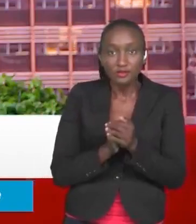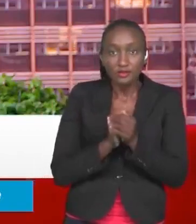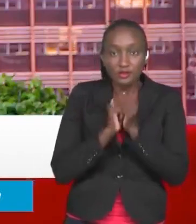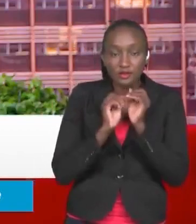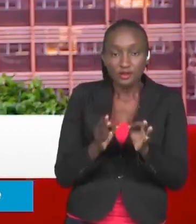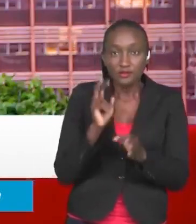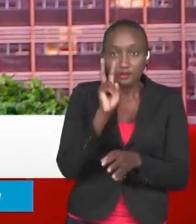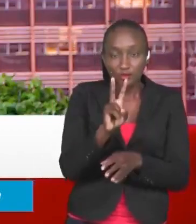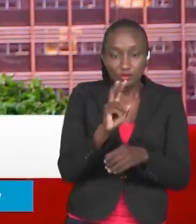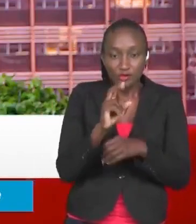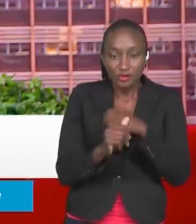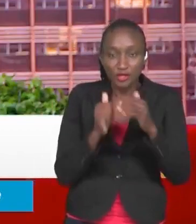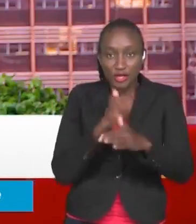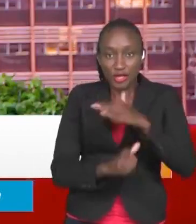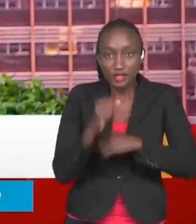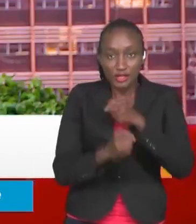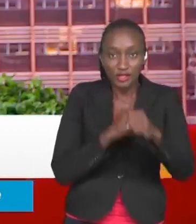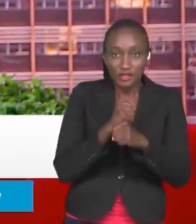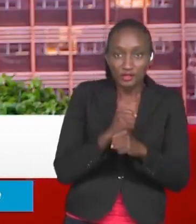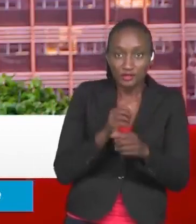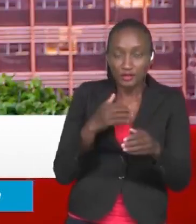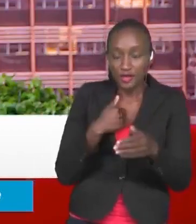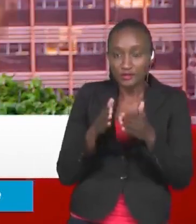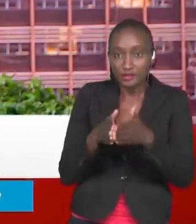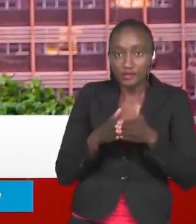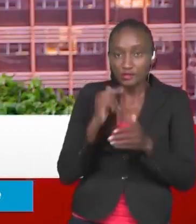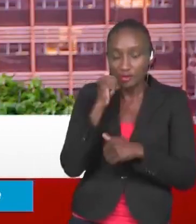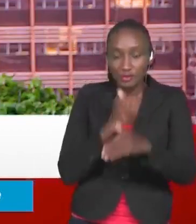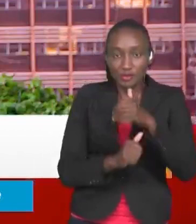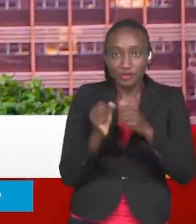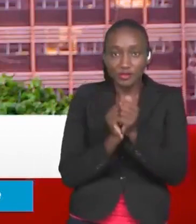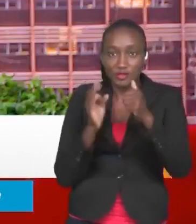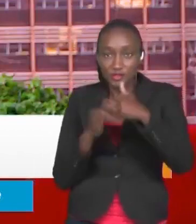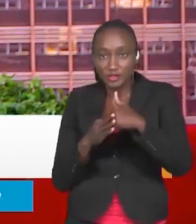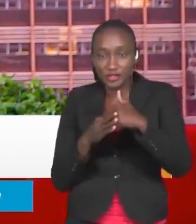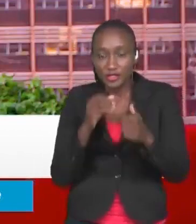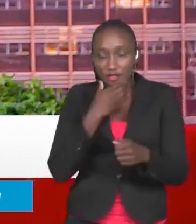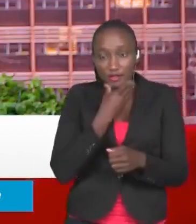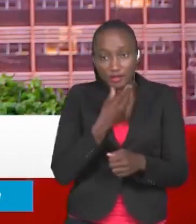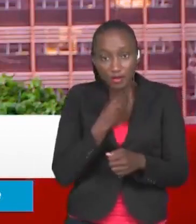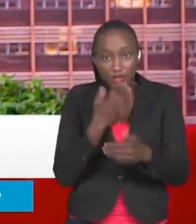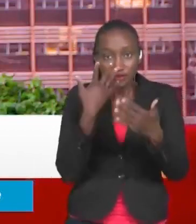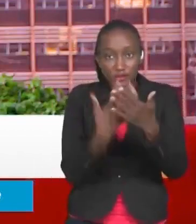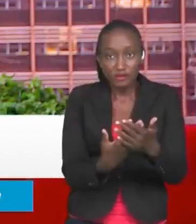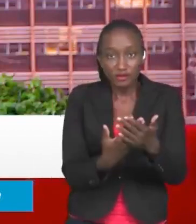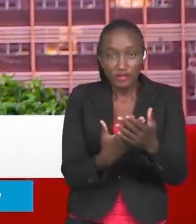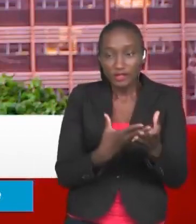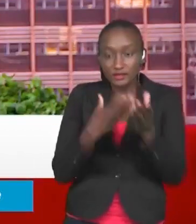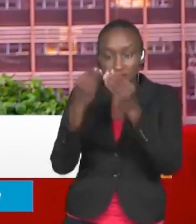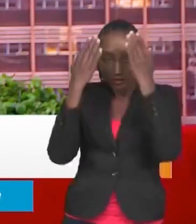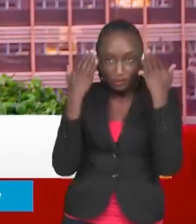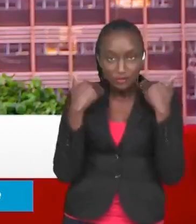two minors were to have sex who are below the age of 18, mm-hmm. the boy would be arrested and charged for the offense.